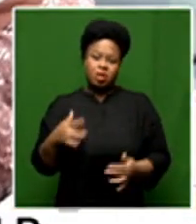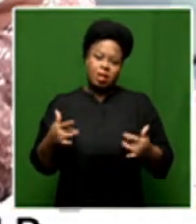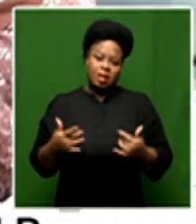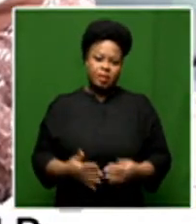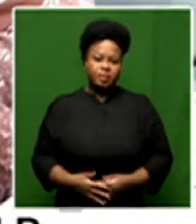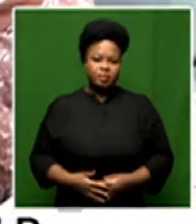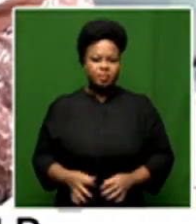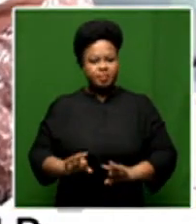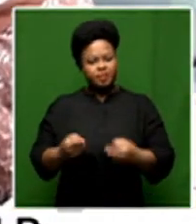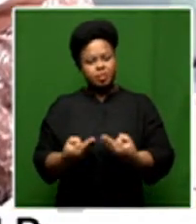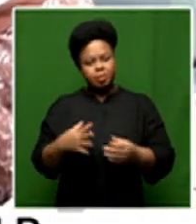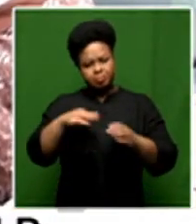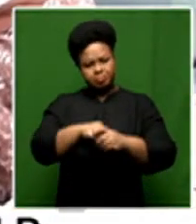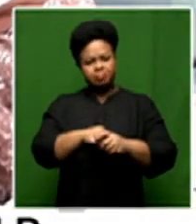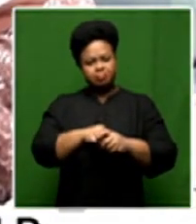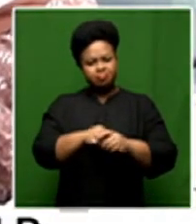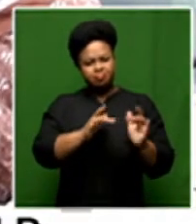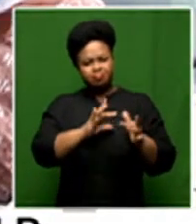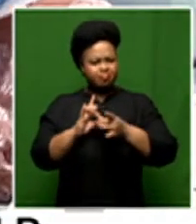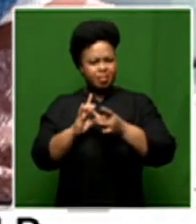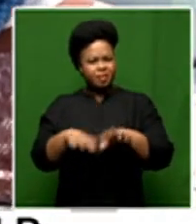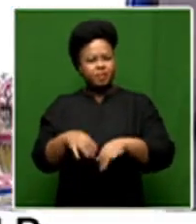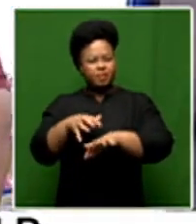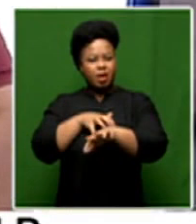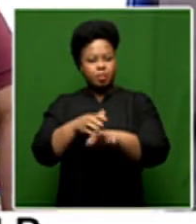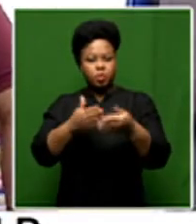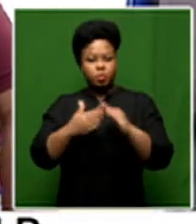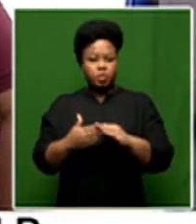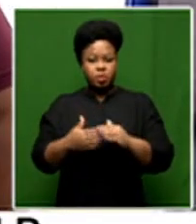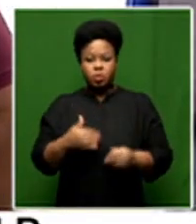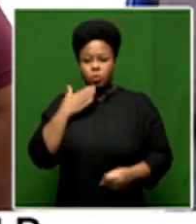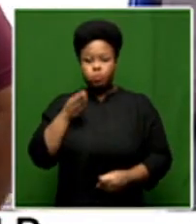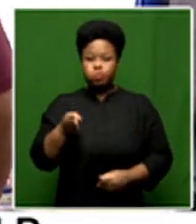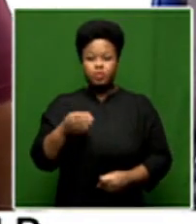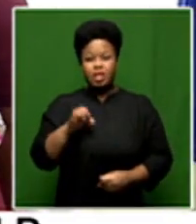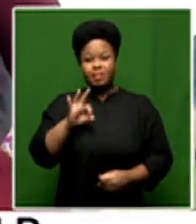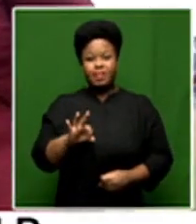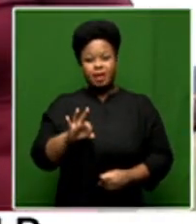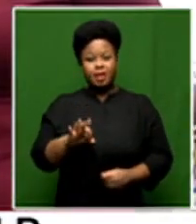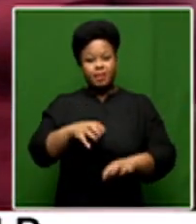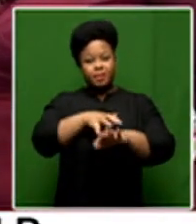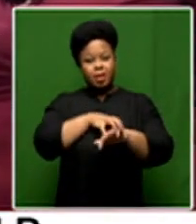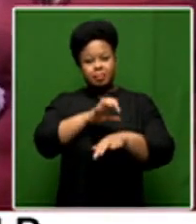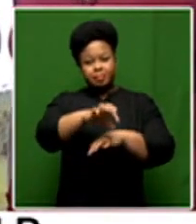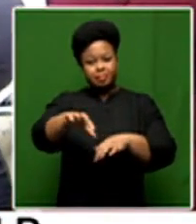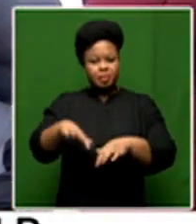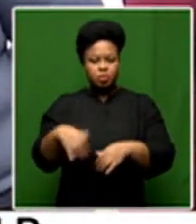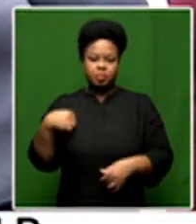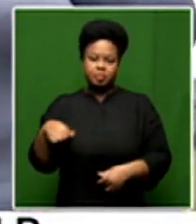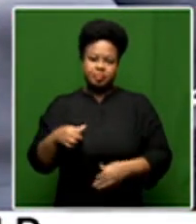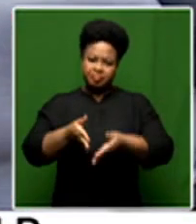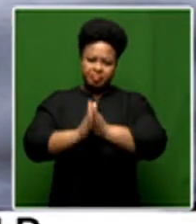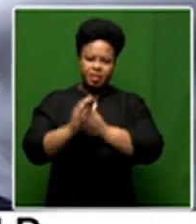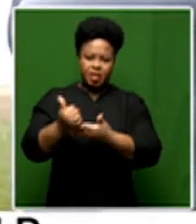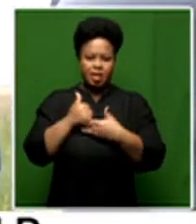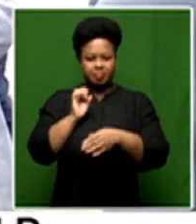The bereaved families are part of a close-knit farming community spanning across 3 farms. The municipality has been urged to